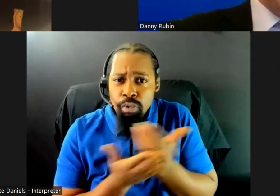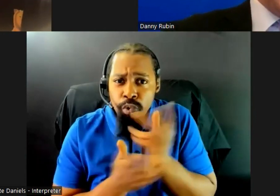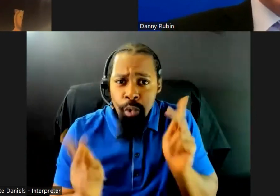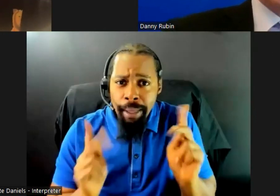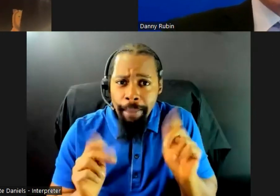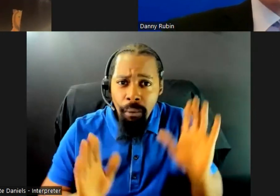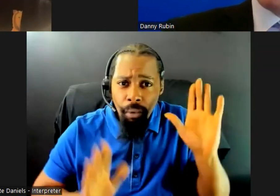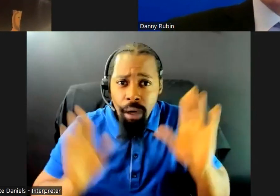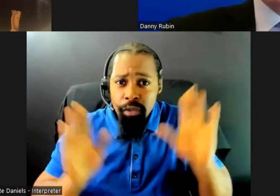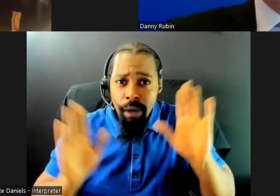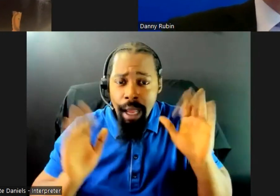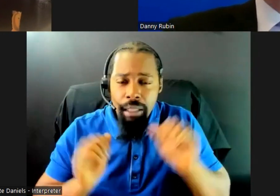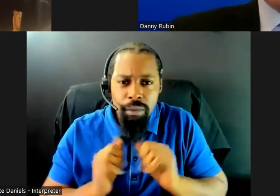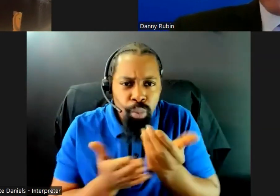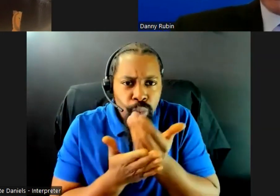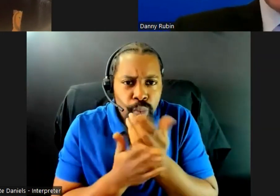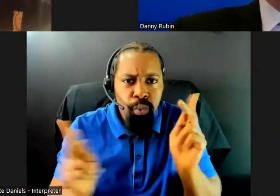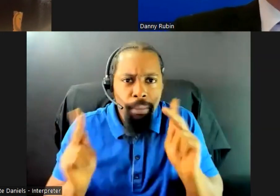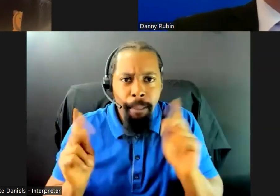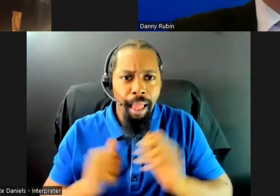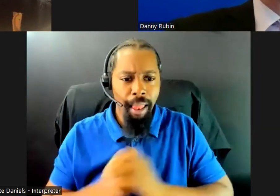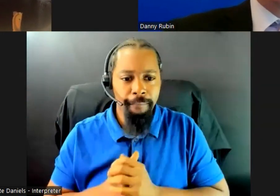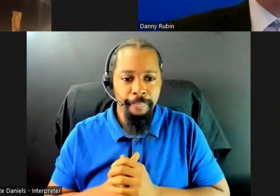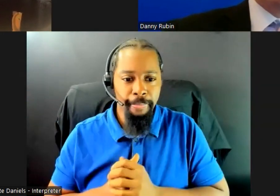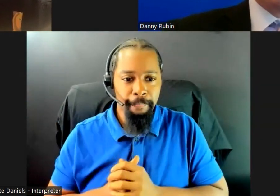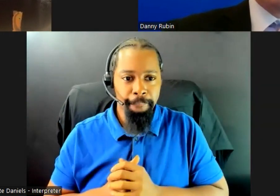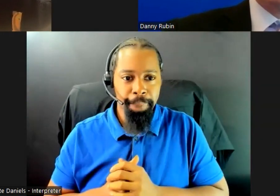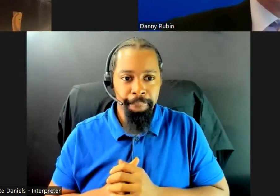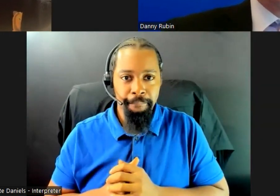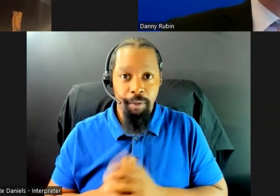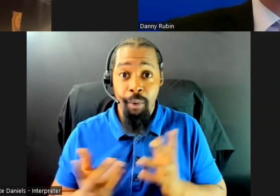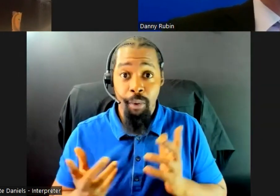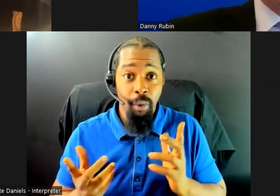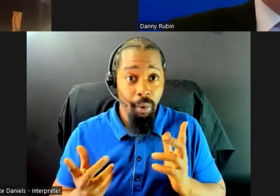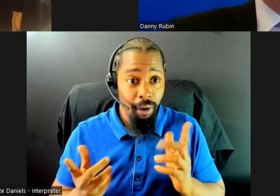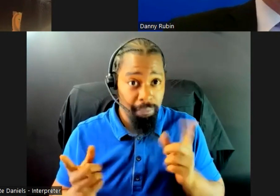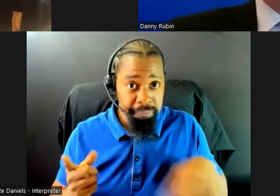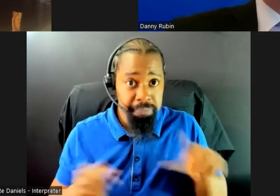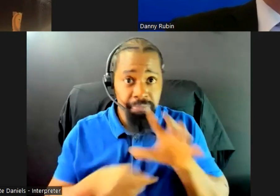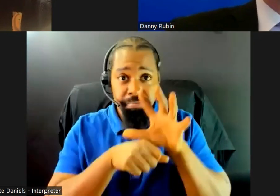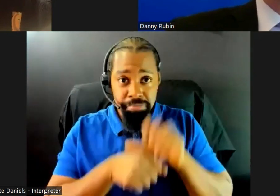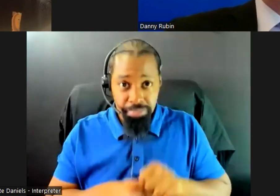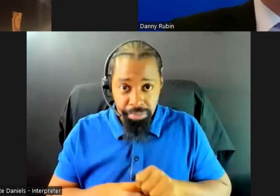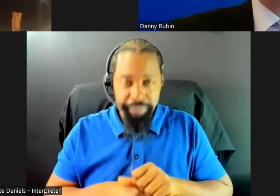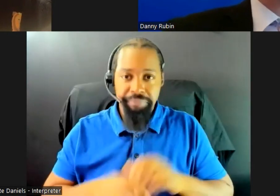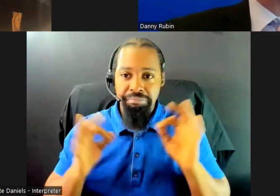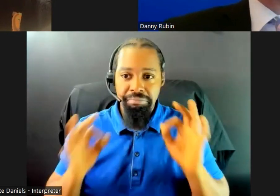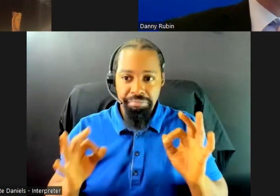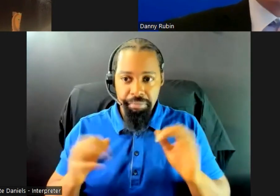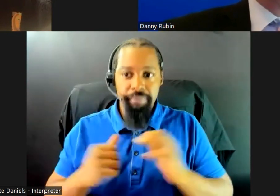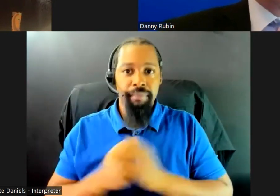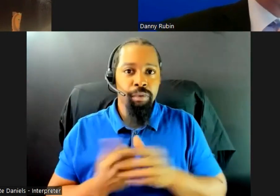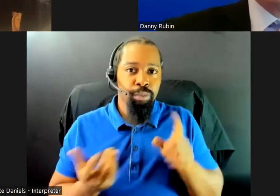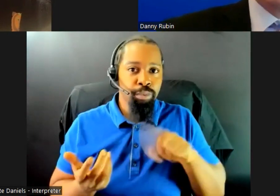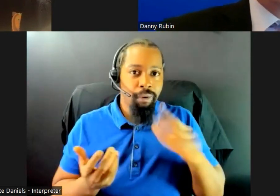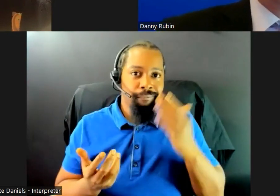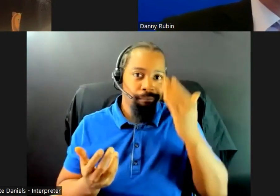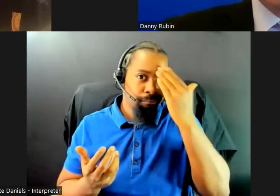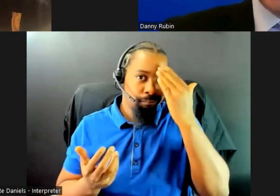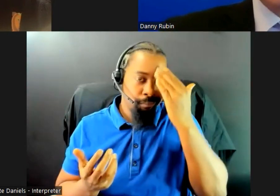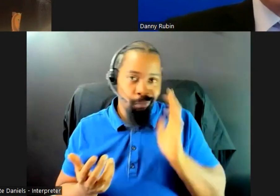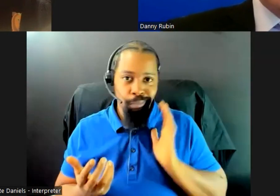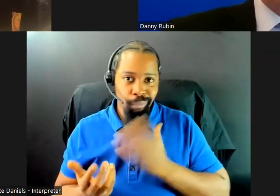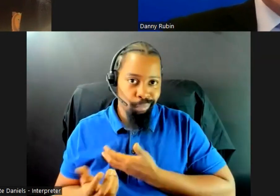returning? Everyone's new? Oh, no hands. So everybody's been here before. Everyone knows what we do. But as a reminder,